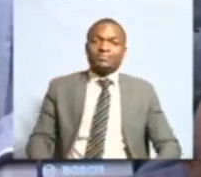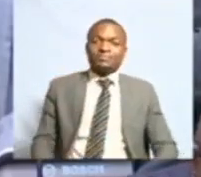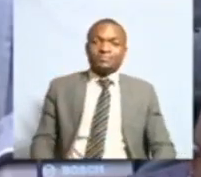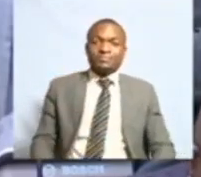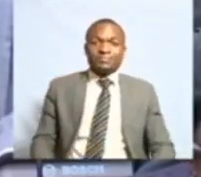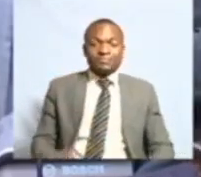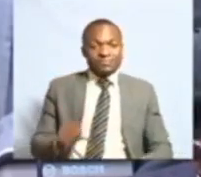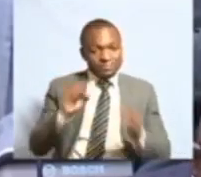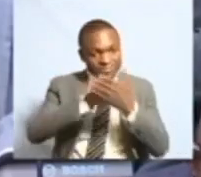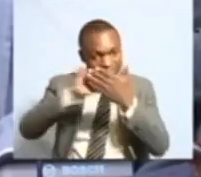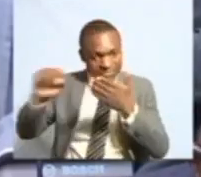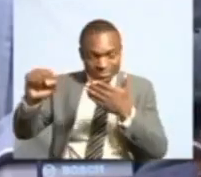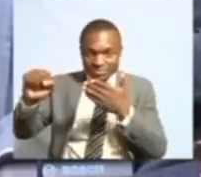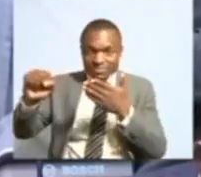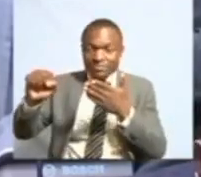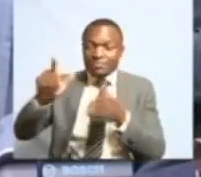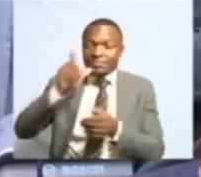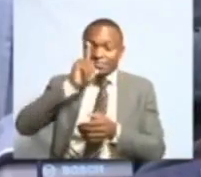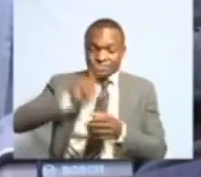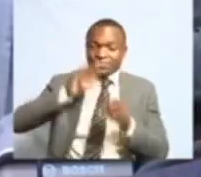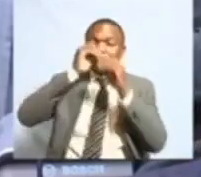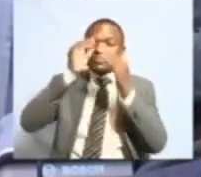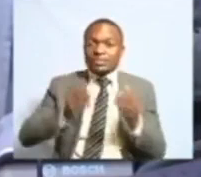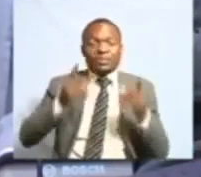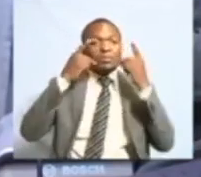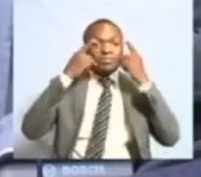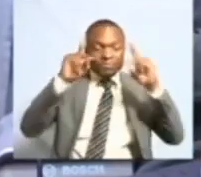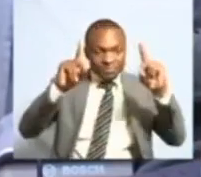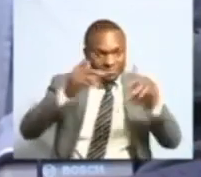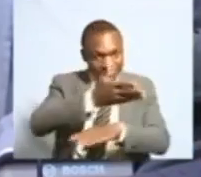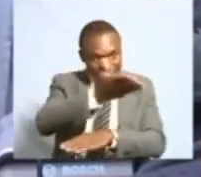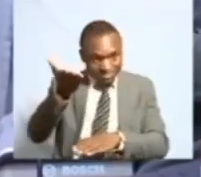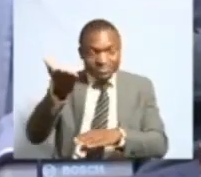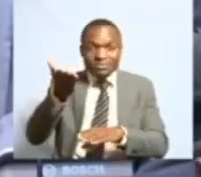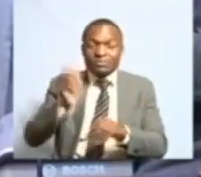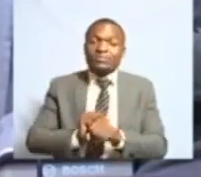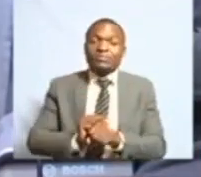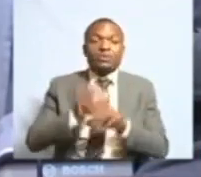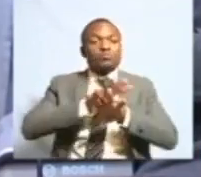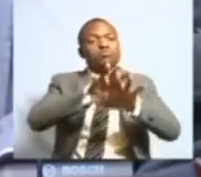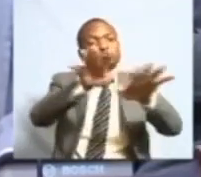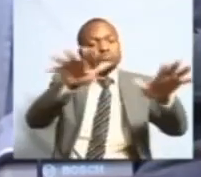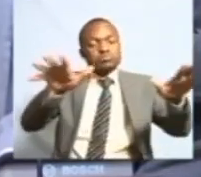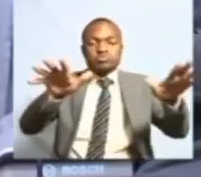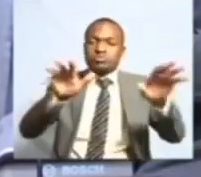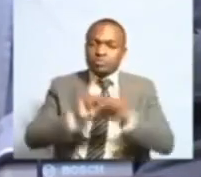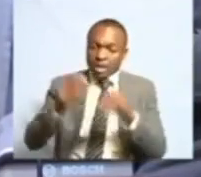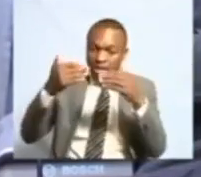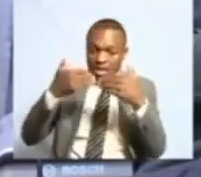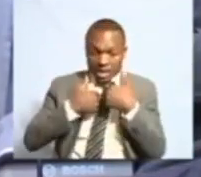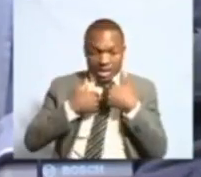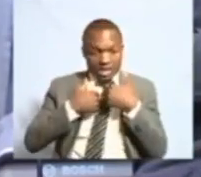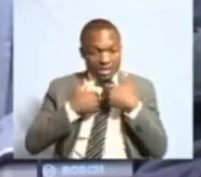The statement, Madam Speaker, is in public domain. It has been circulated. I have